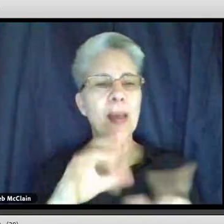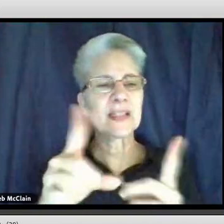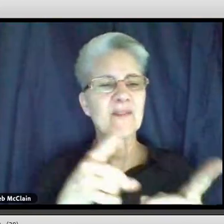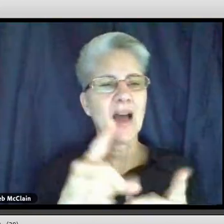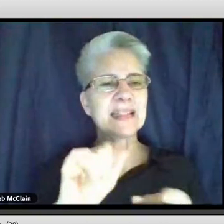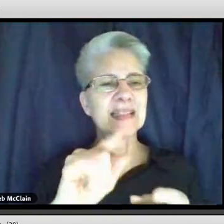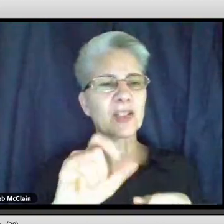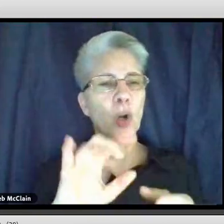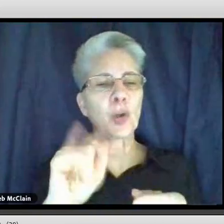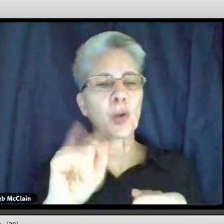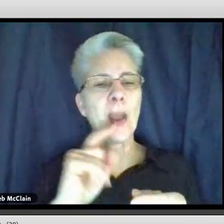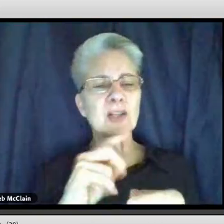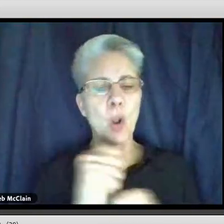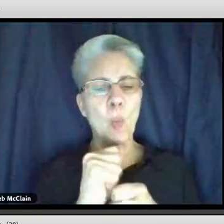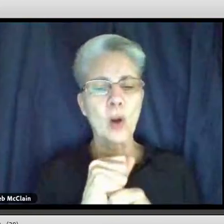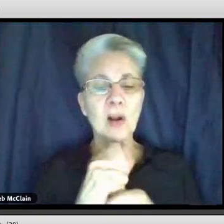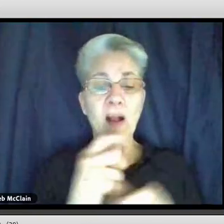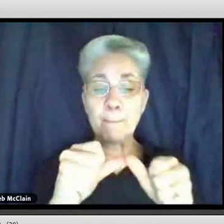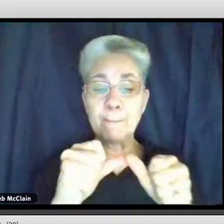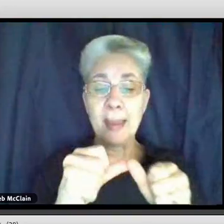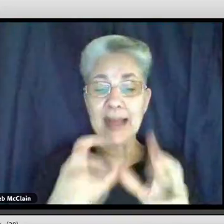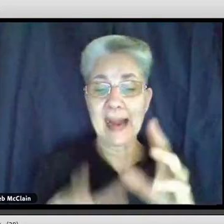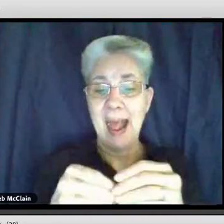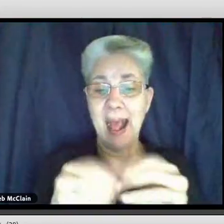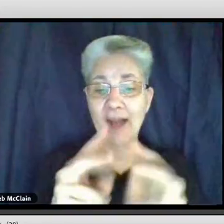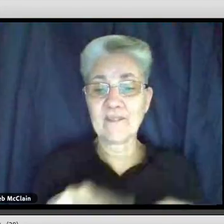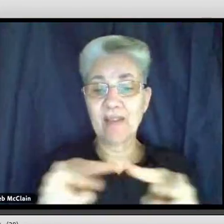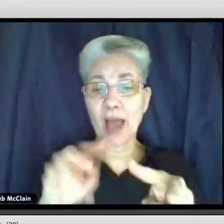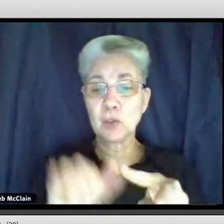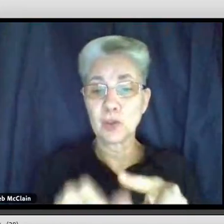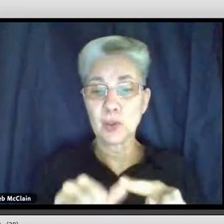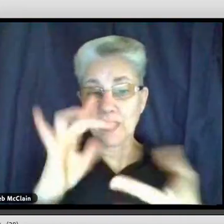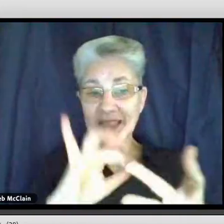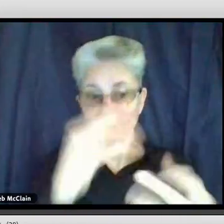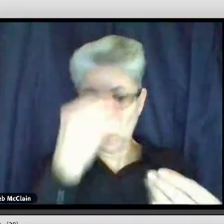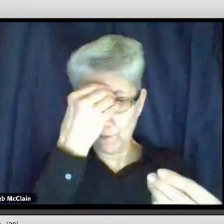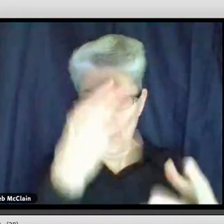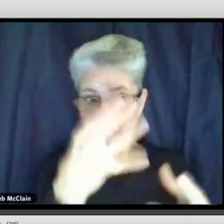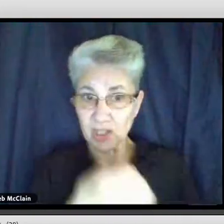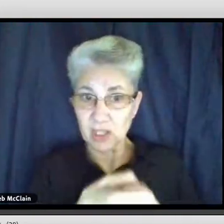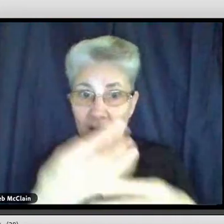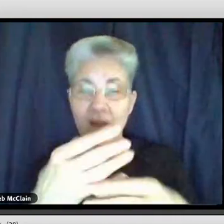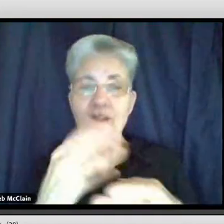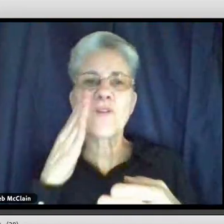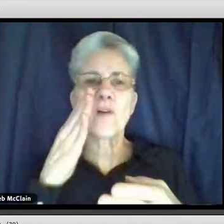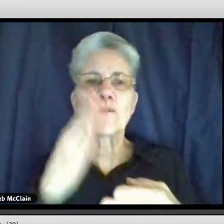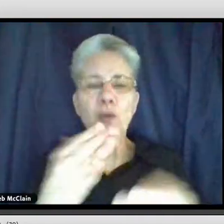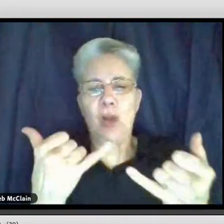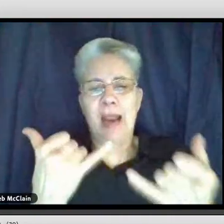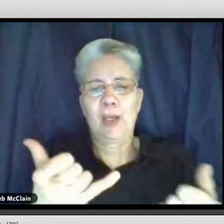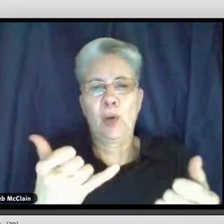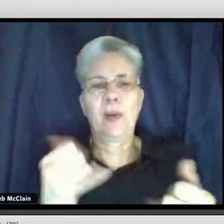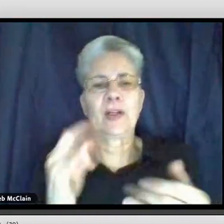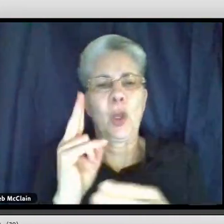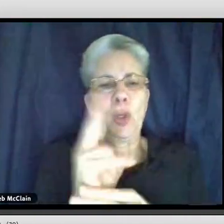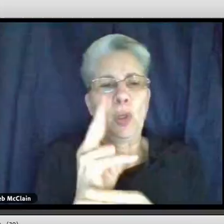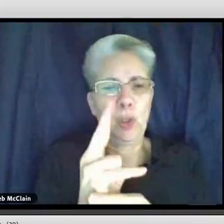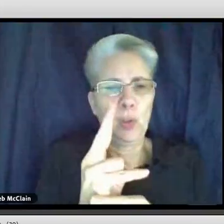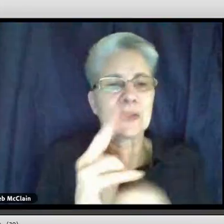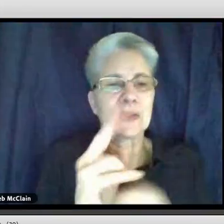work of maintaining and adding value to a trusted body of digital information for future and current use.